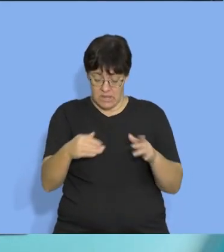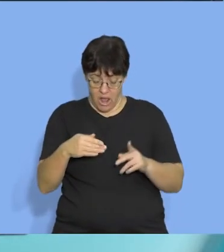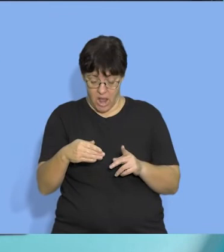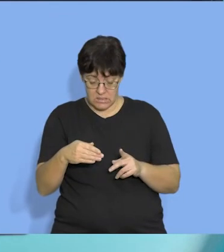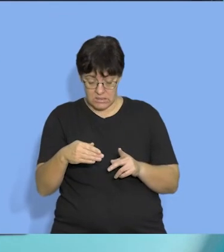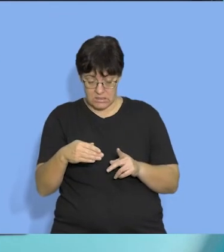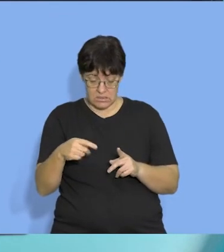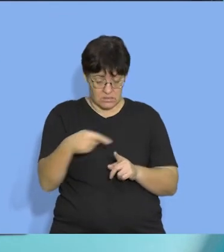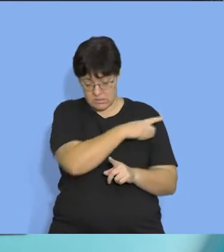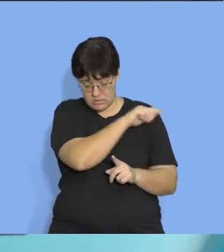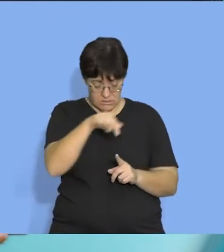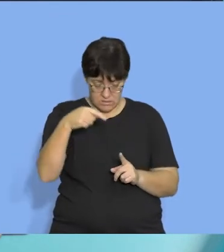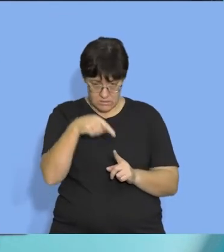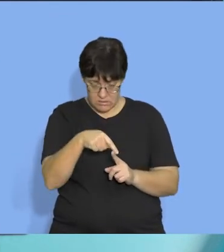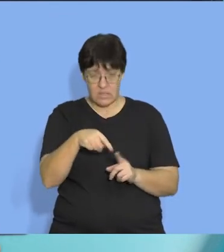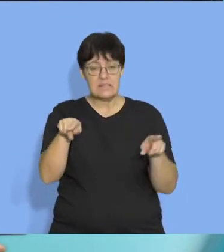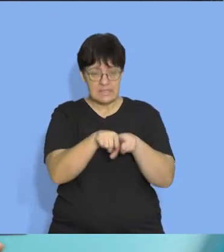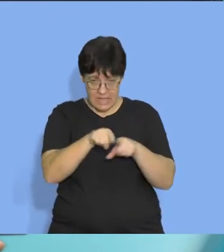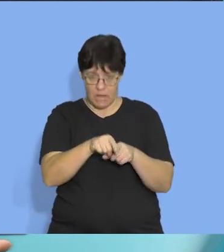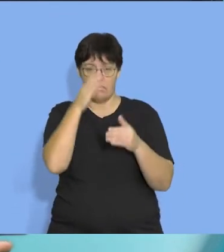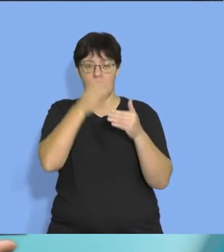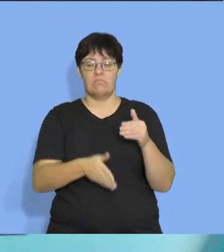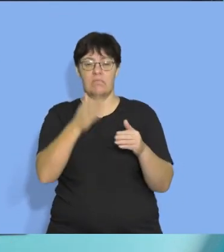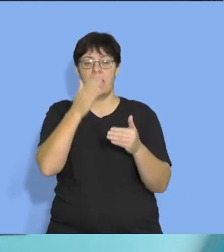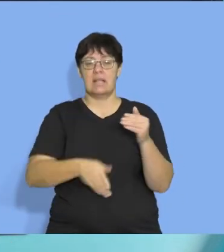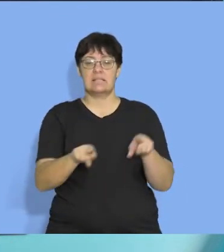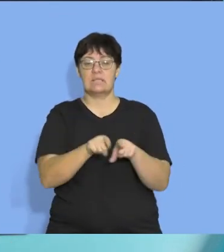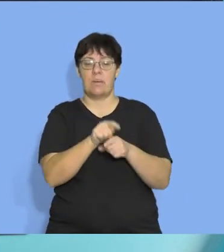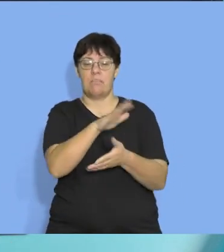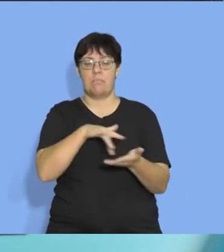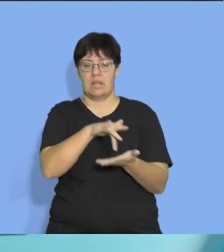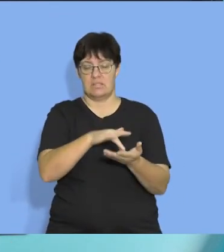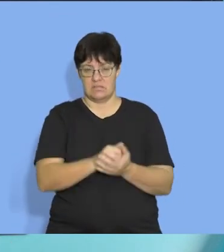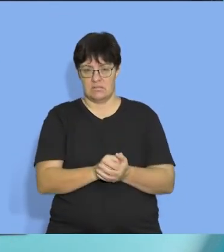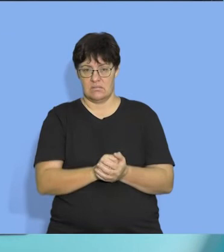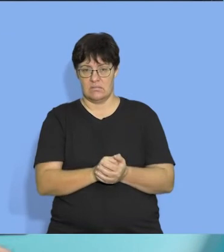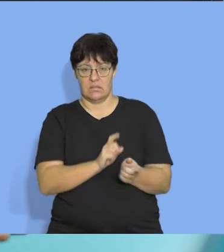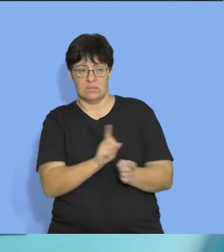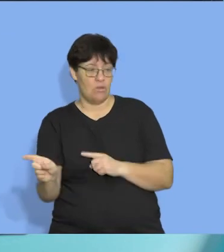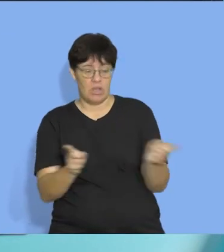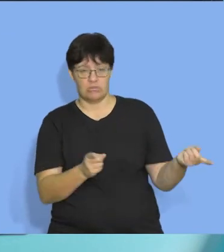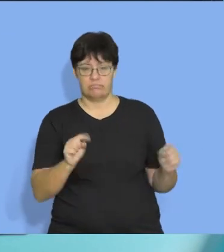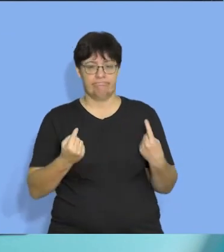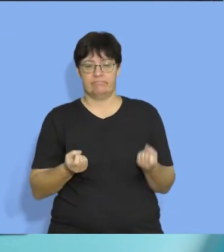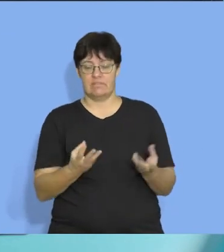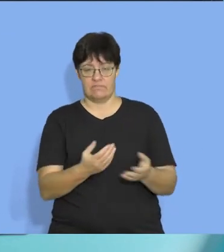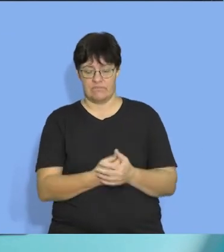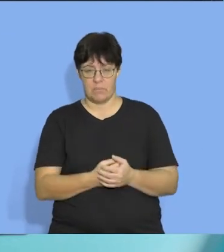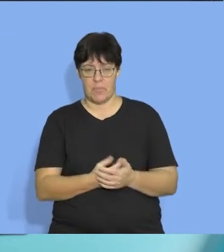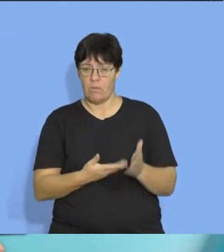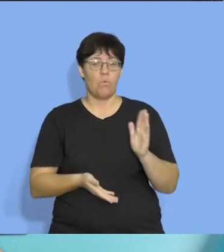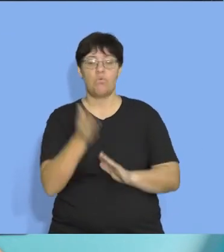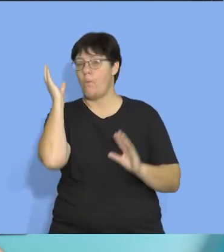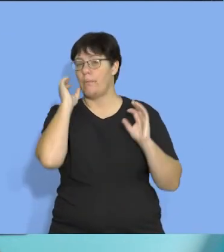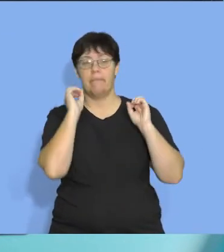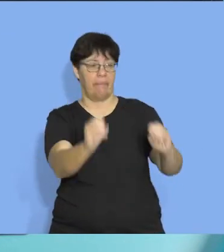ended where they started, okay? I can't give a direction to this because they've